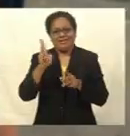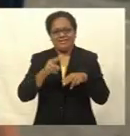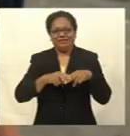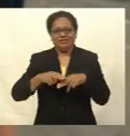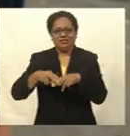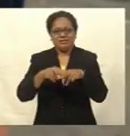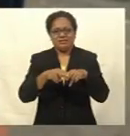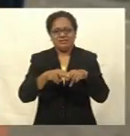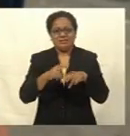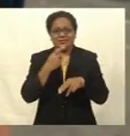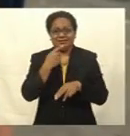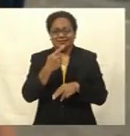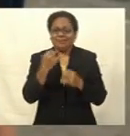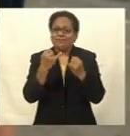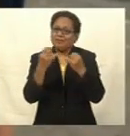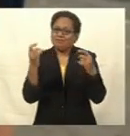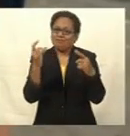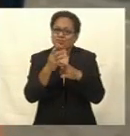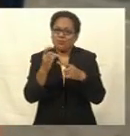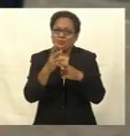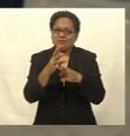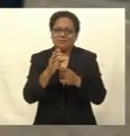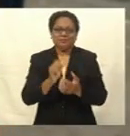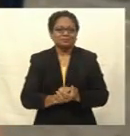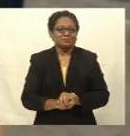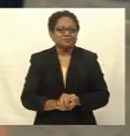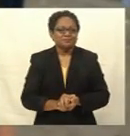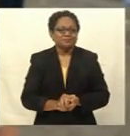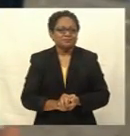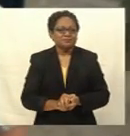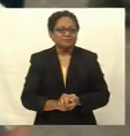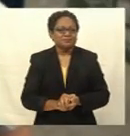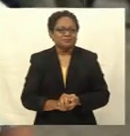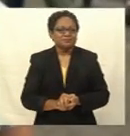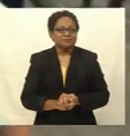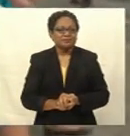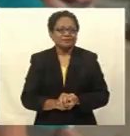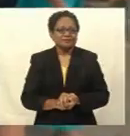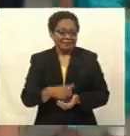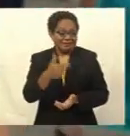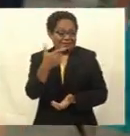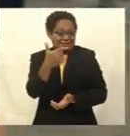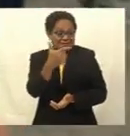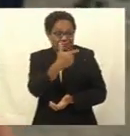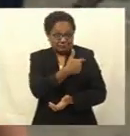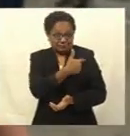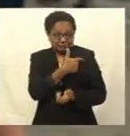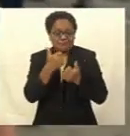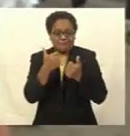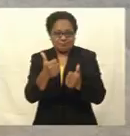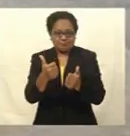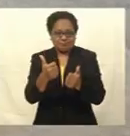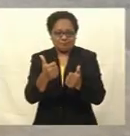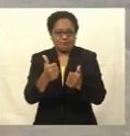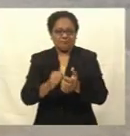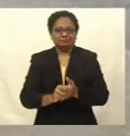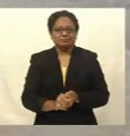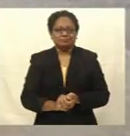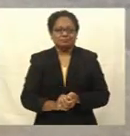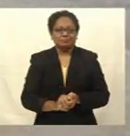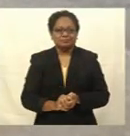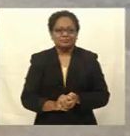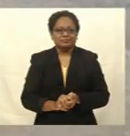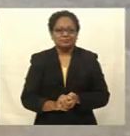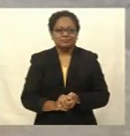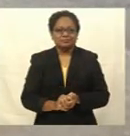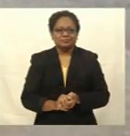Yes, it's very important because we'll be sure that virus won't affect us now once the vaccination is done. Fijians